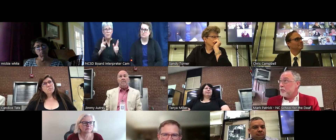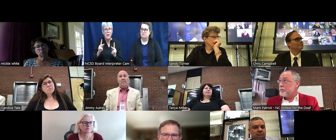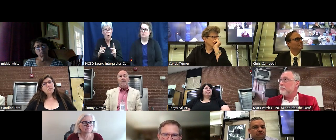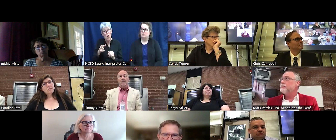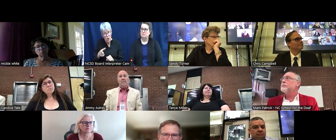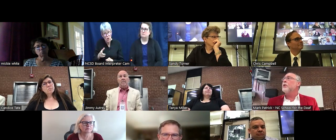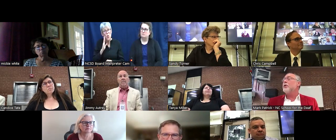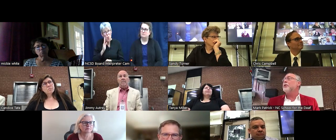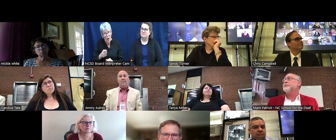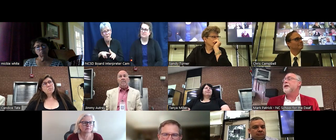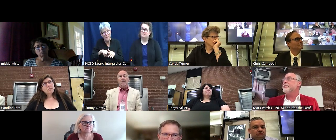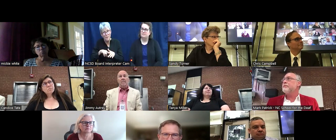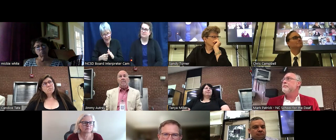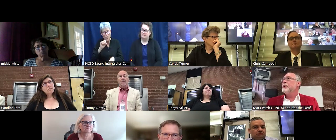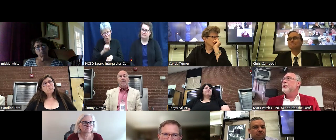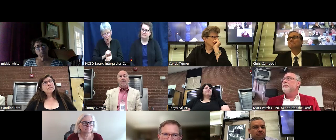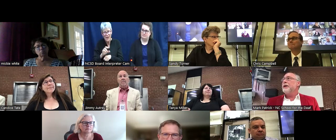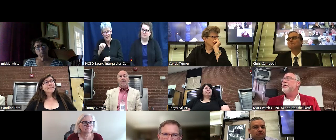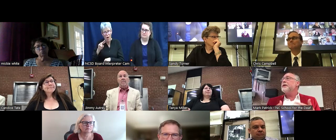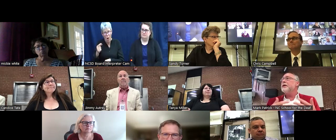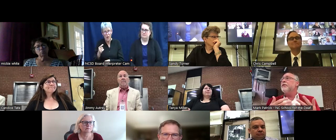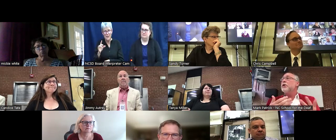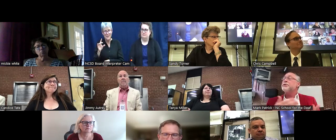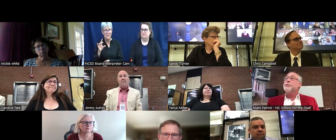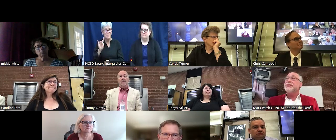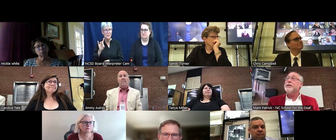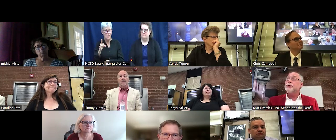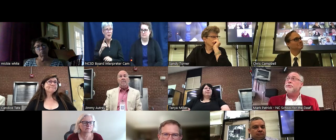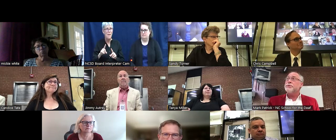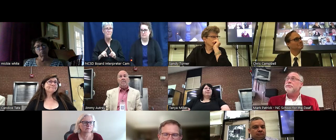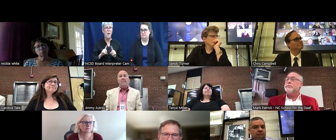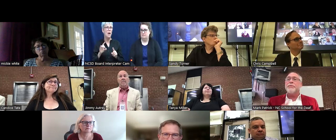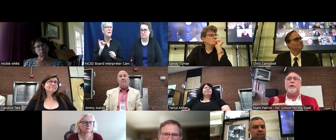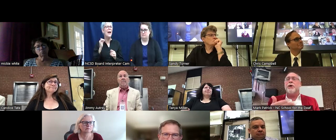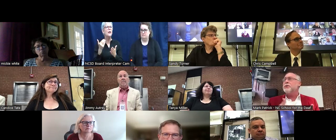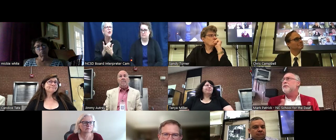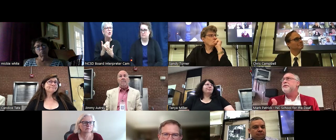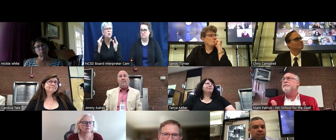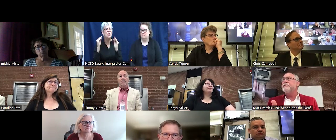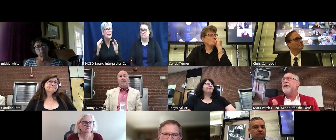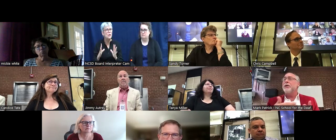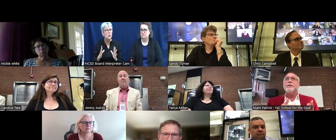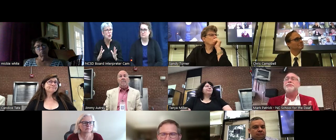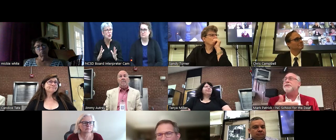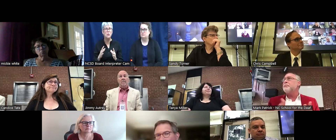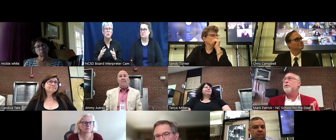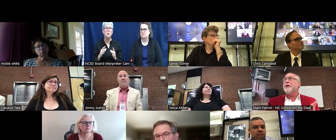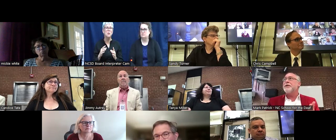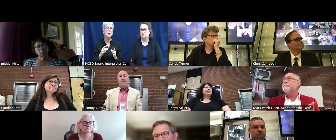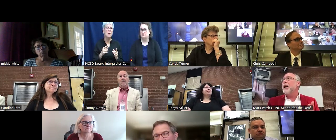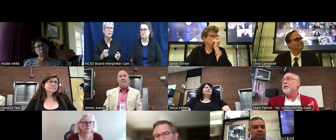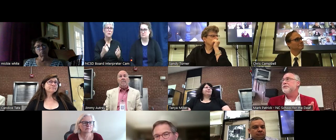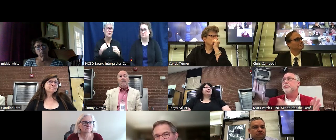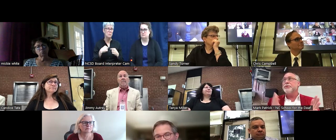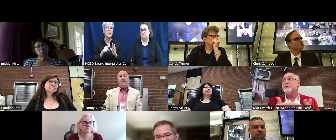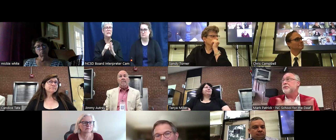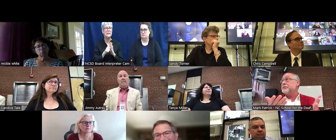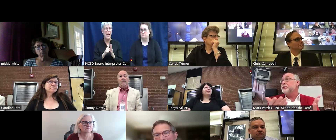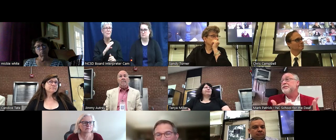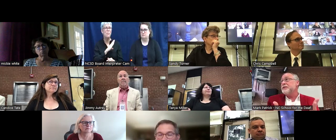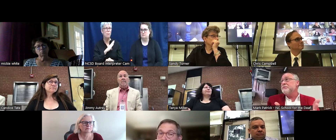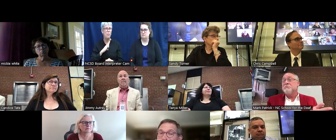it on August 8th. But any of our new teachers, they would all come in following state board ed policy, which